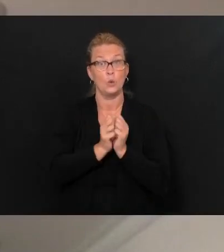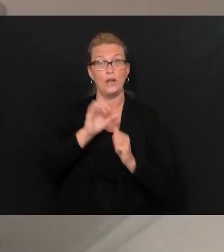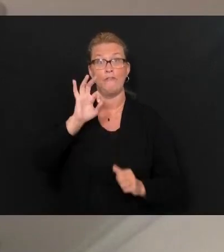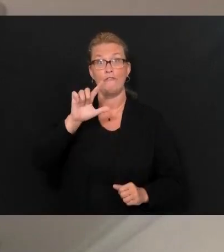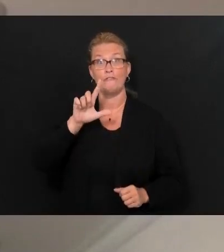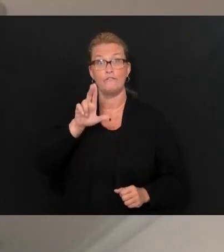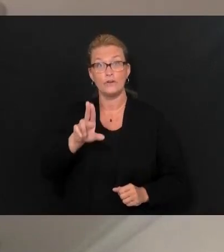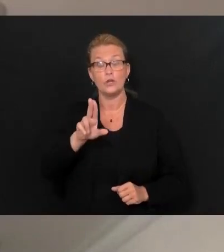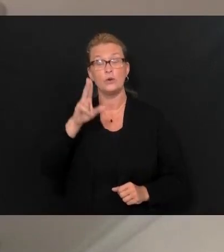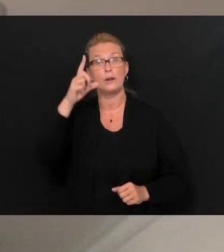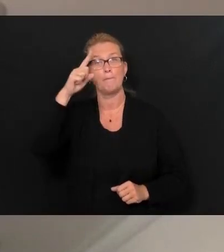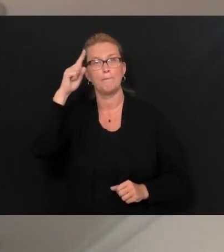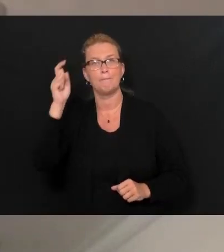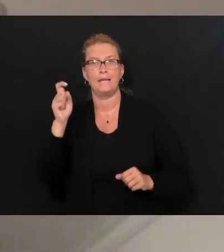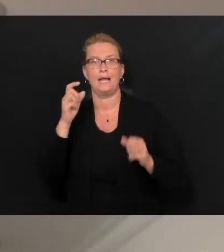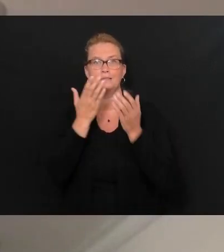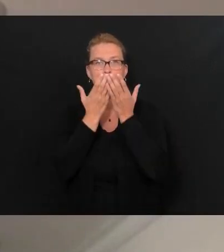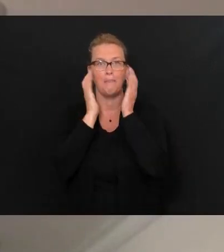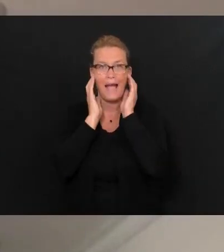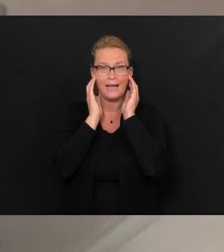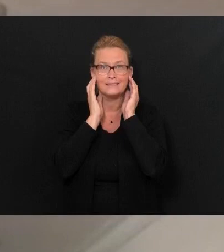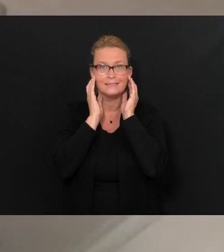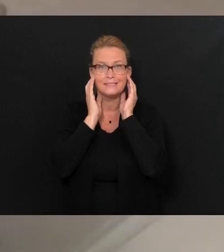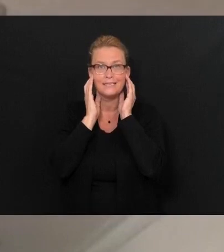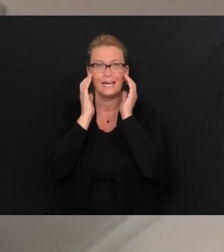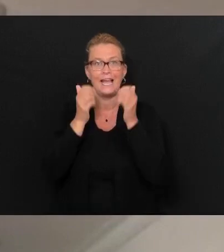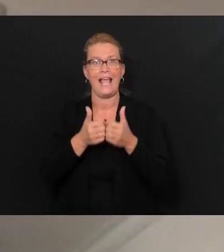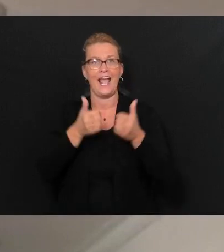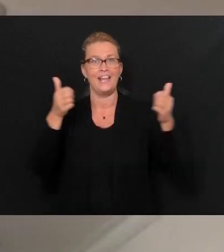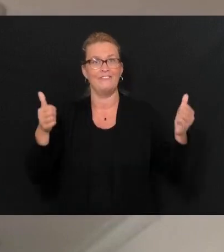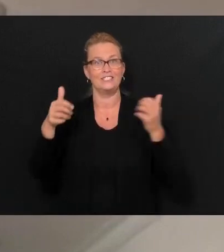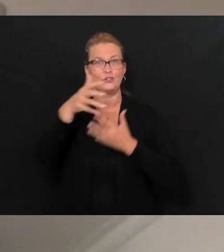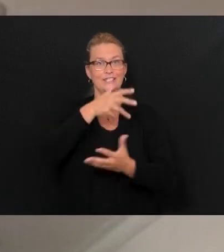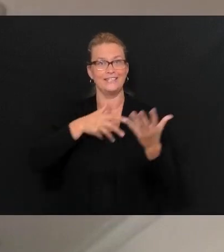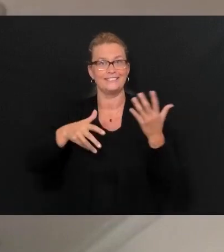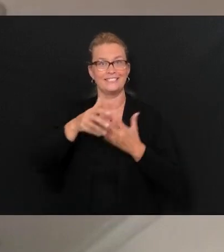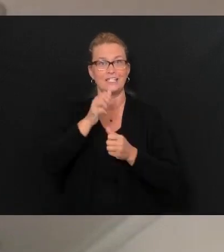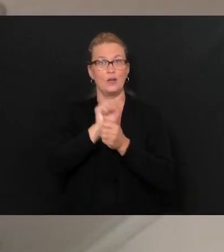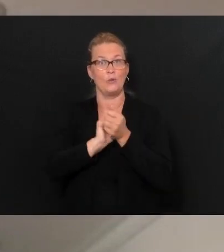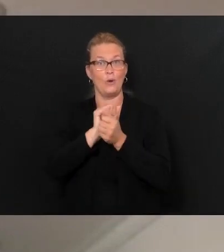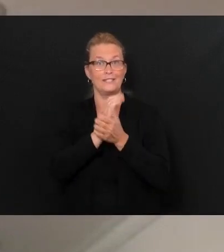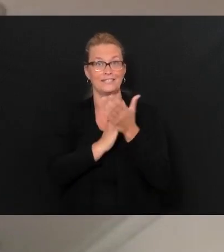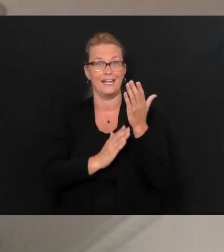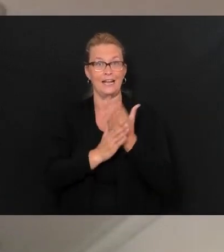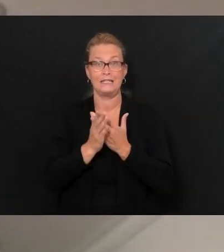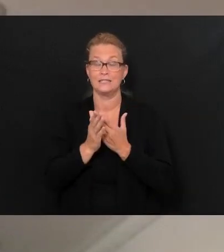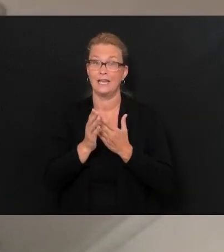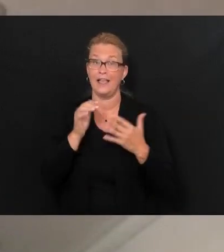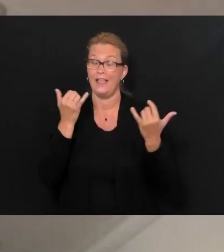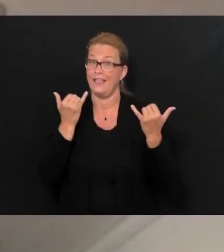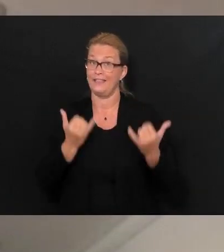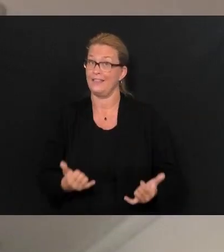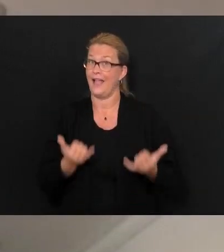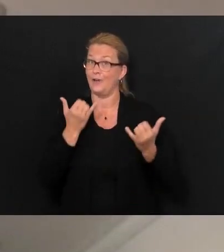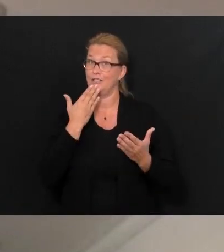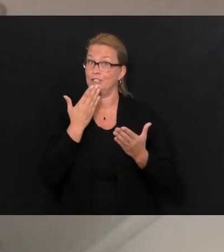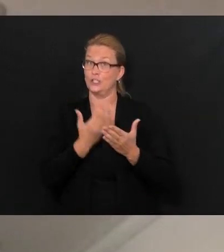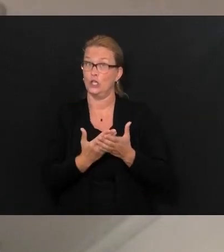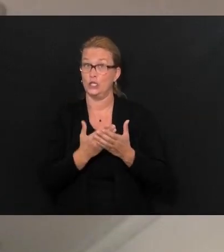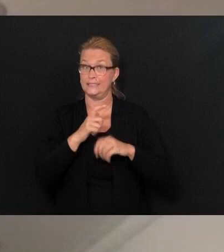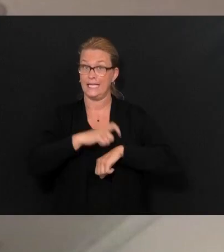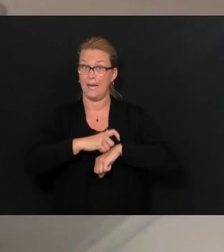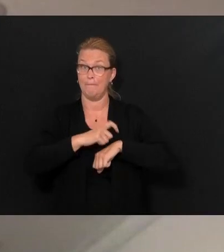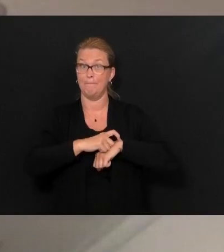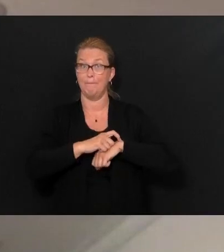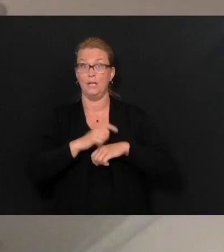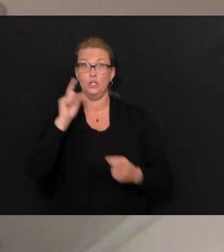because of the mask wearing and the physical distancing and the hand washing. So this is a really good strategy to reduce